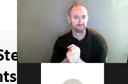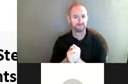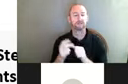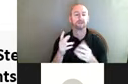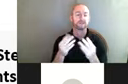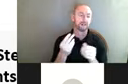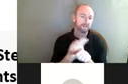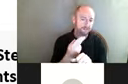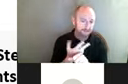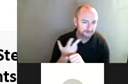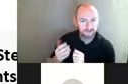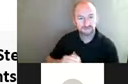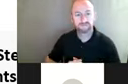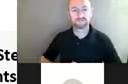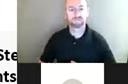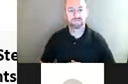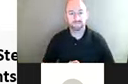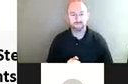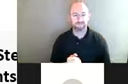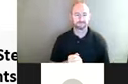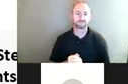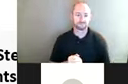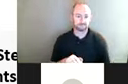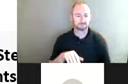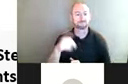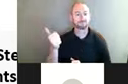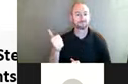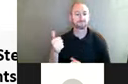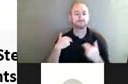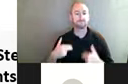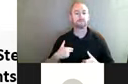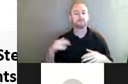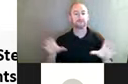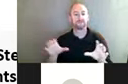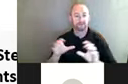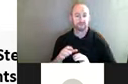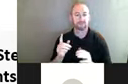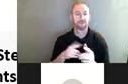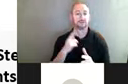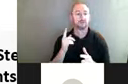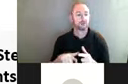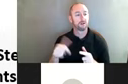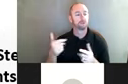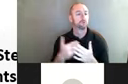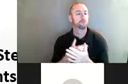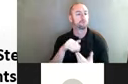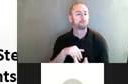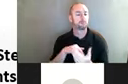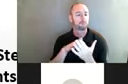use and other human activities. And then the other is new